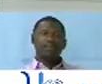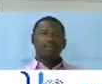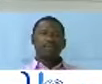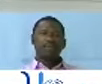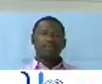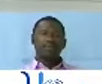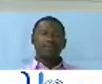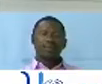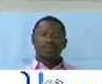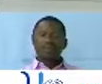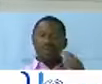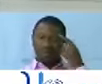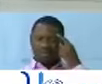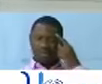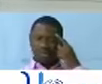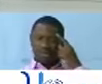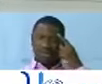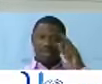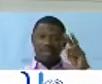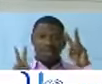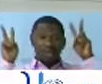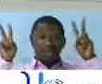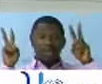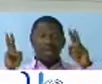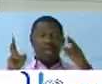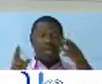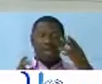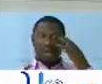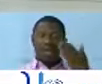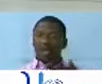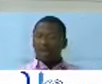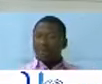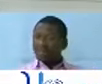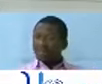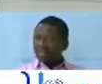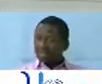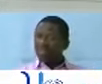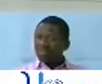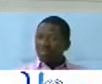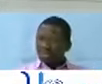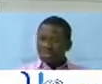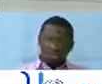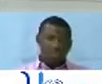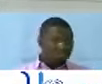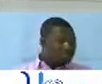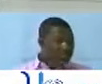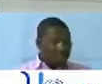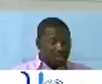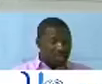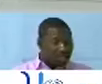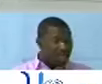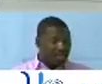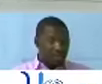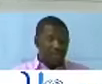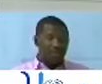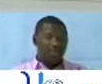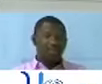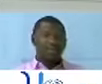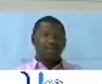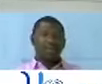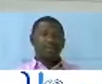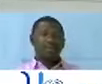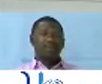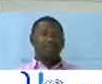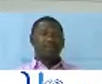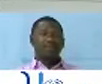an interest in the property. Way nak lu neew lañ xamone nak ne His Majesty jiti rew mi amona aajo ci mbir mu. No pun